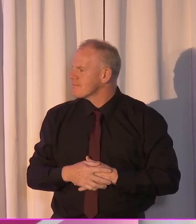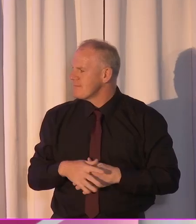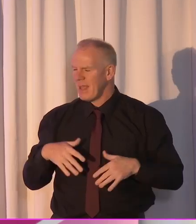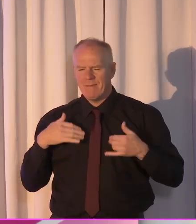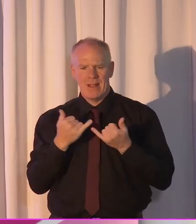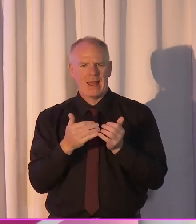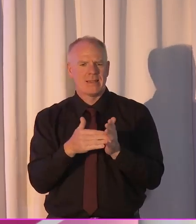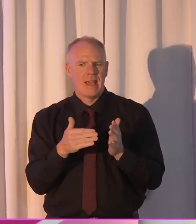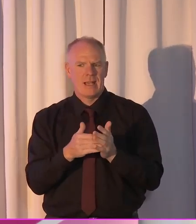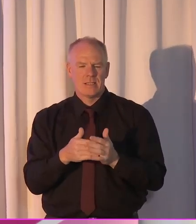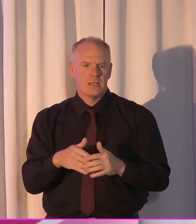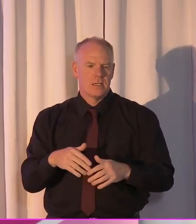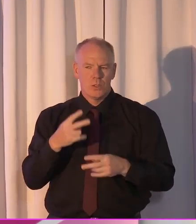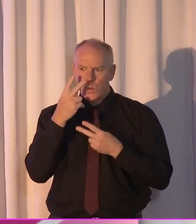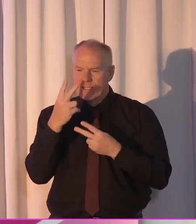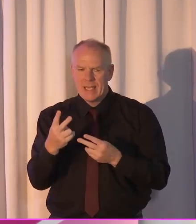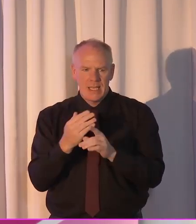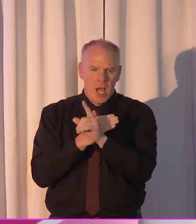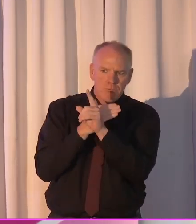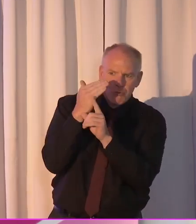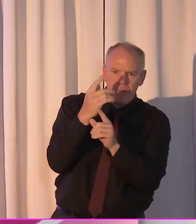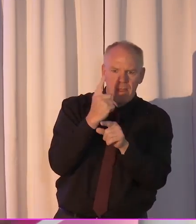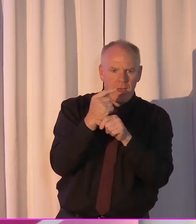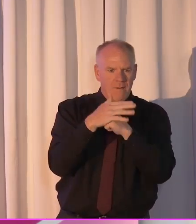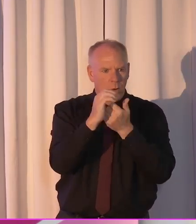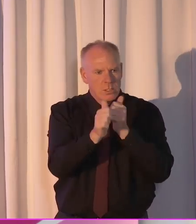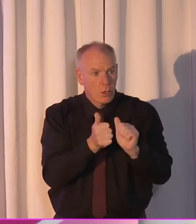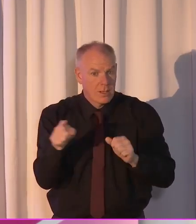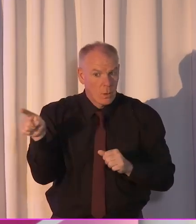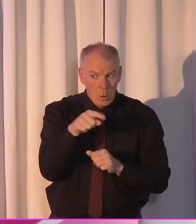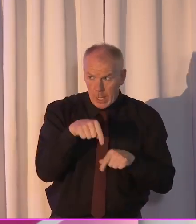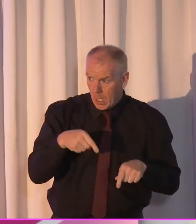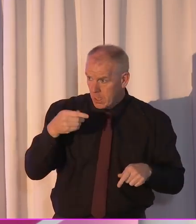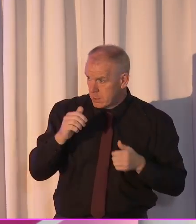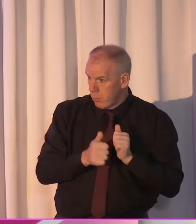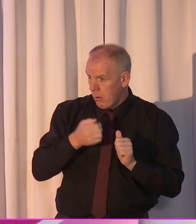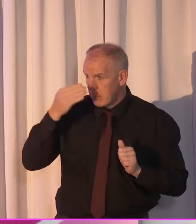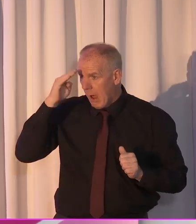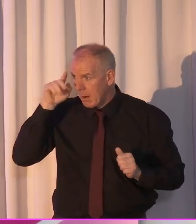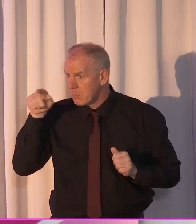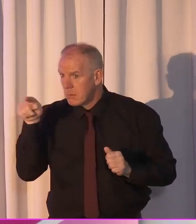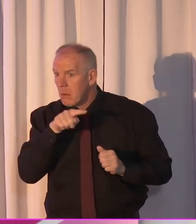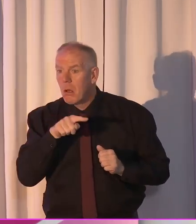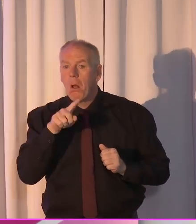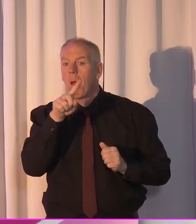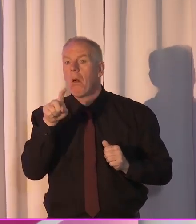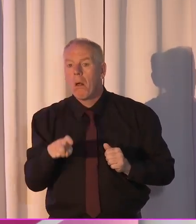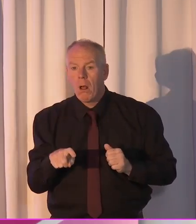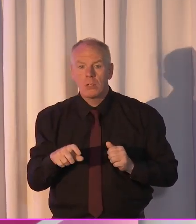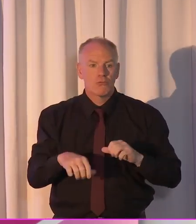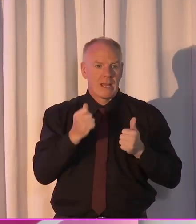as well, while it's great to see development going into sport, and if there's anybody here from Sport Ireland, it is great to see, but